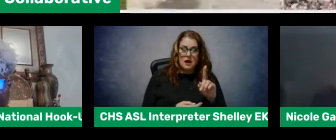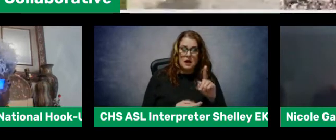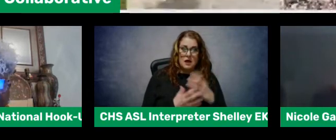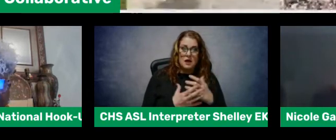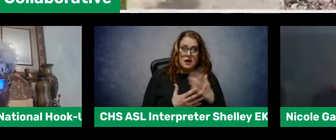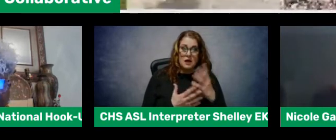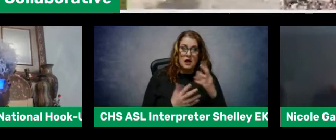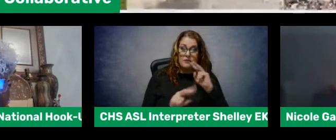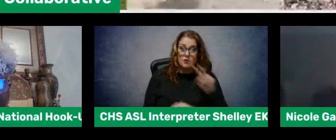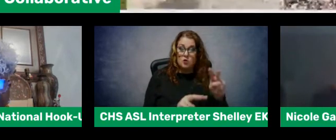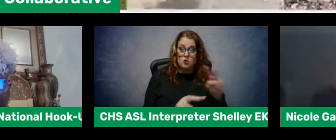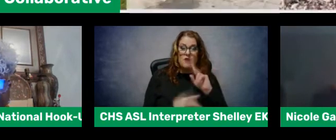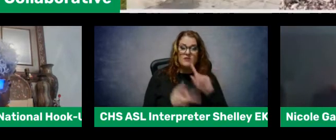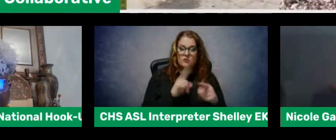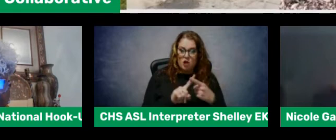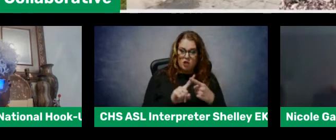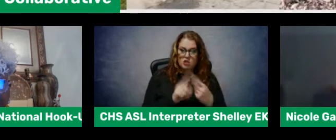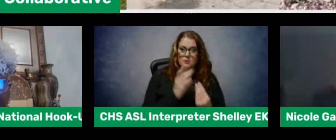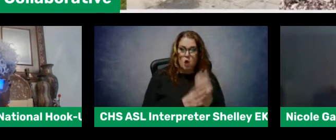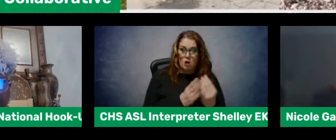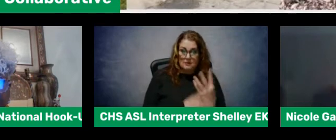view of the Friendship Farm.